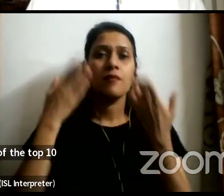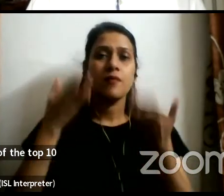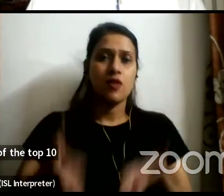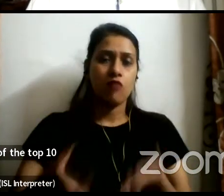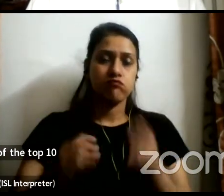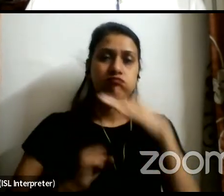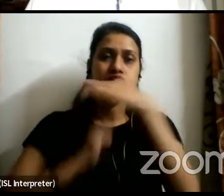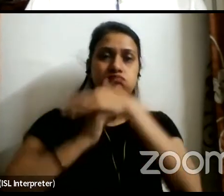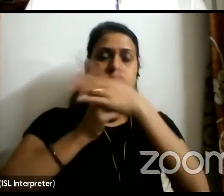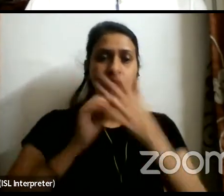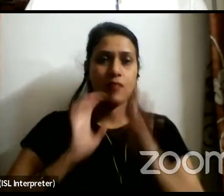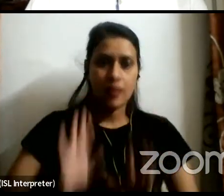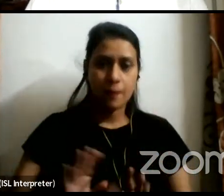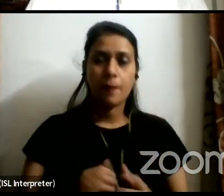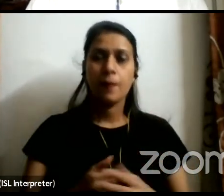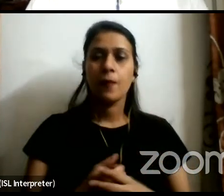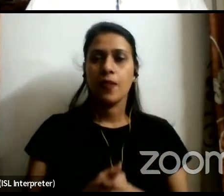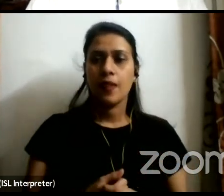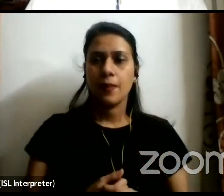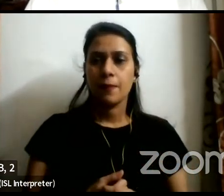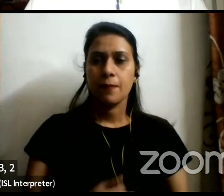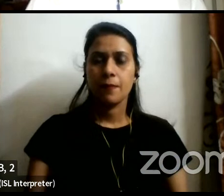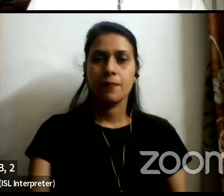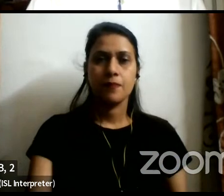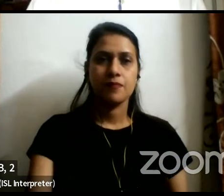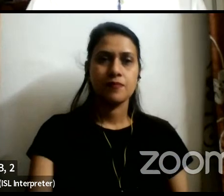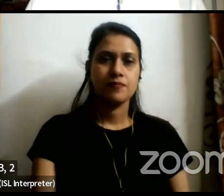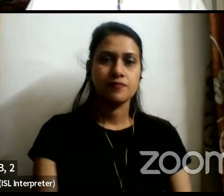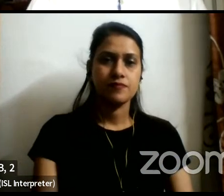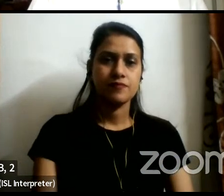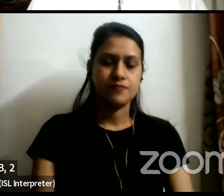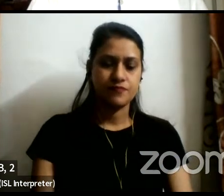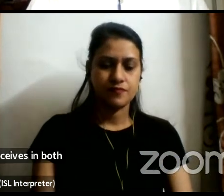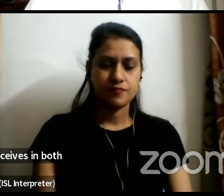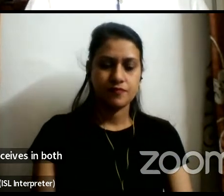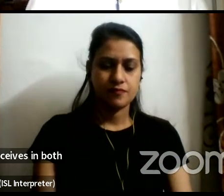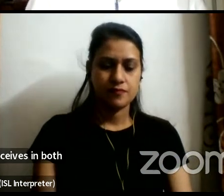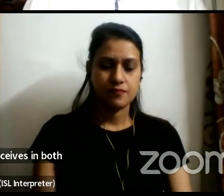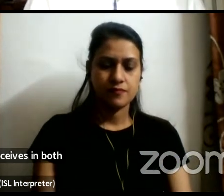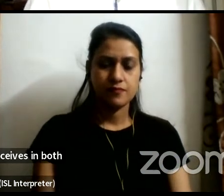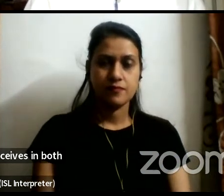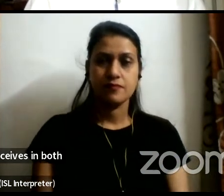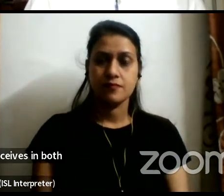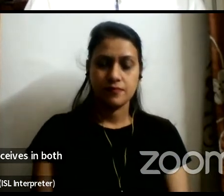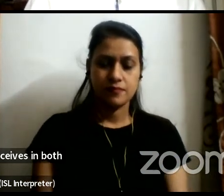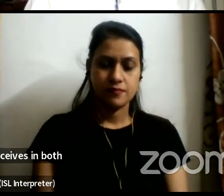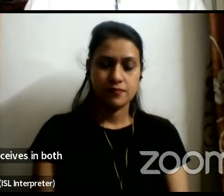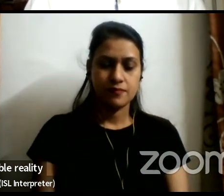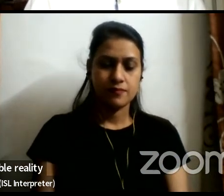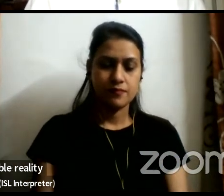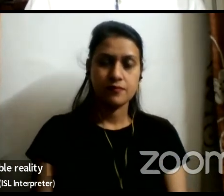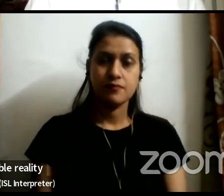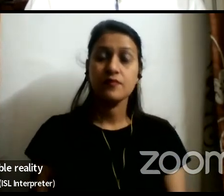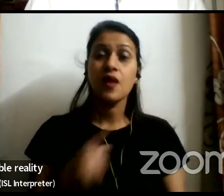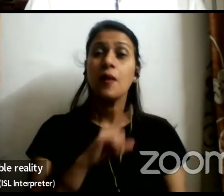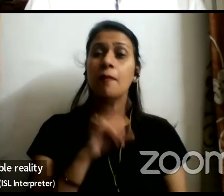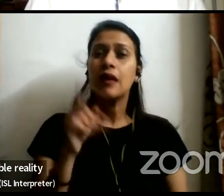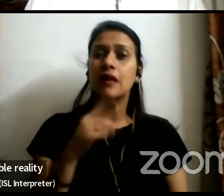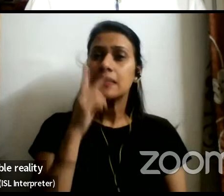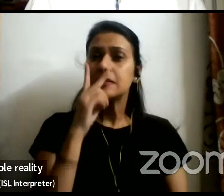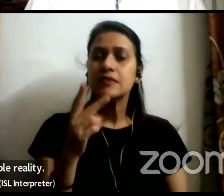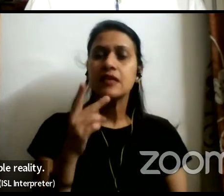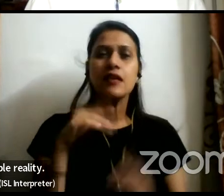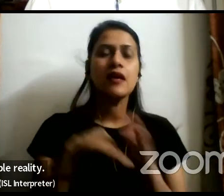trading, B2B and B2C in both markets. So I think it's an unavoidable reality. But what we need to see is that in